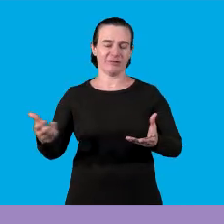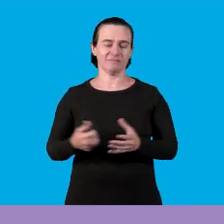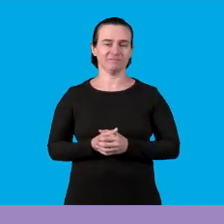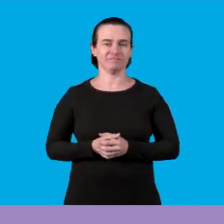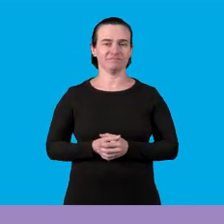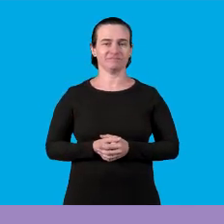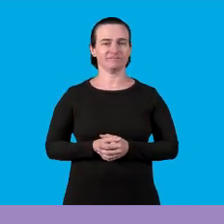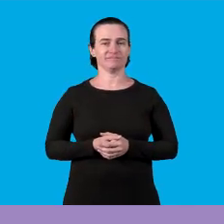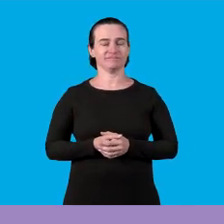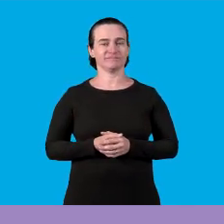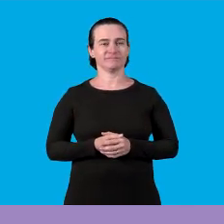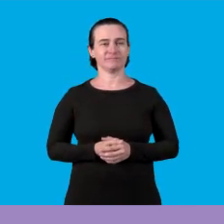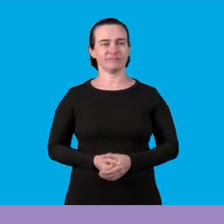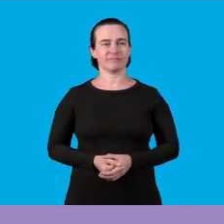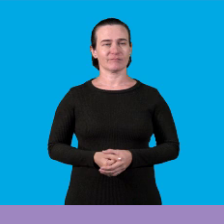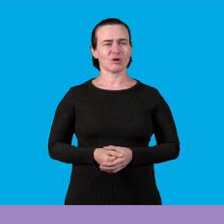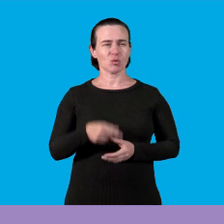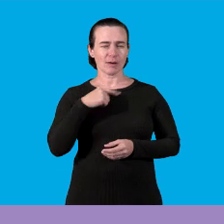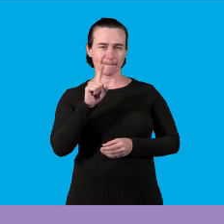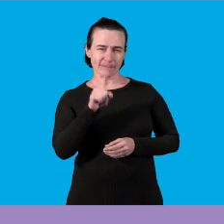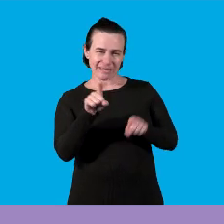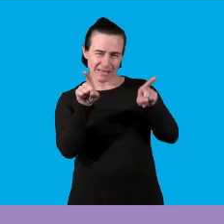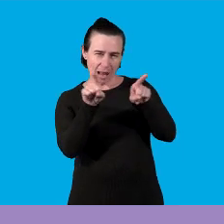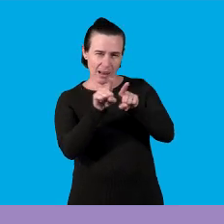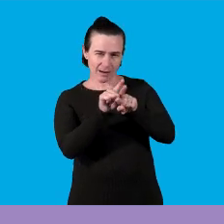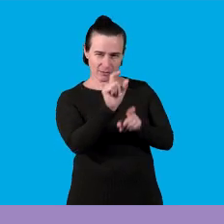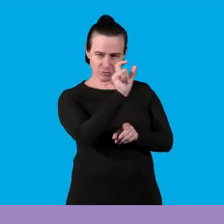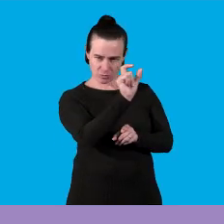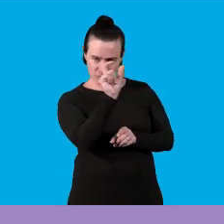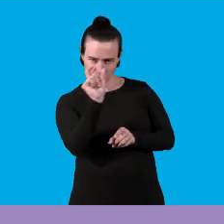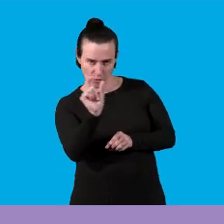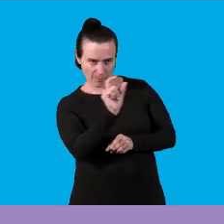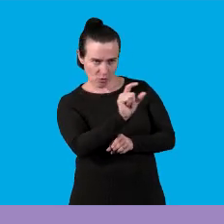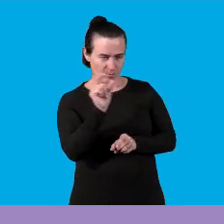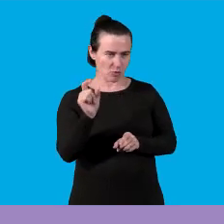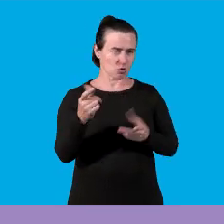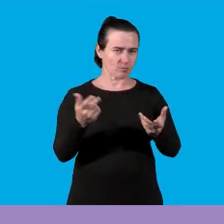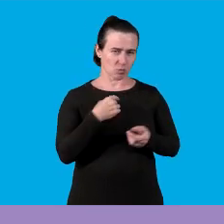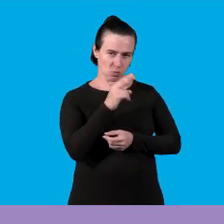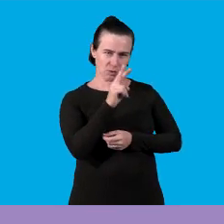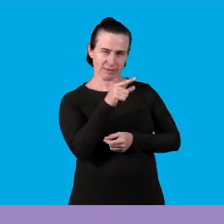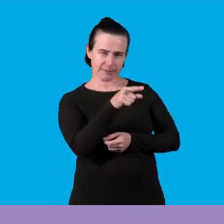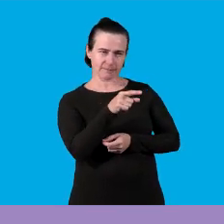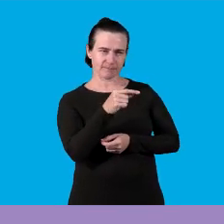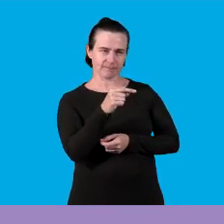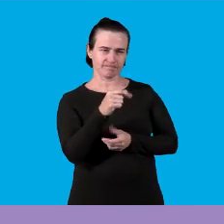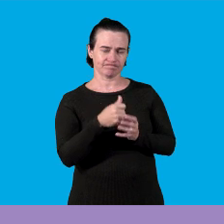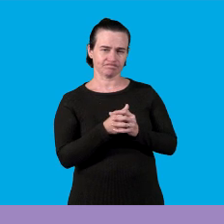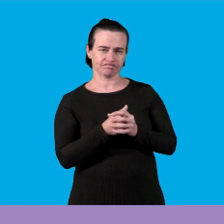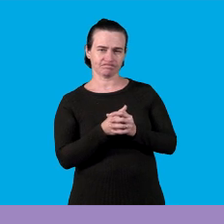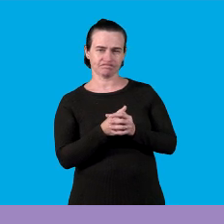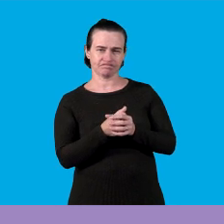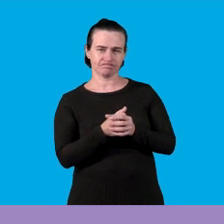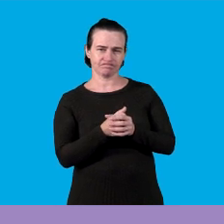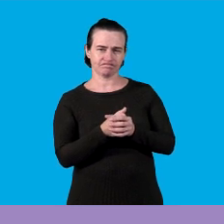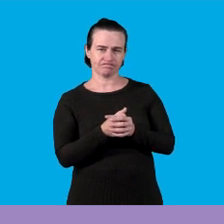different ink. We now combine like terms, and the like terms that we would have, let me go back to red,